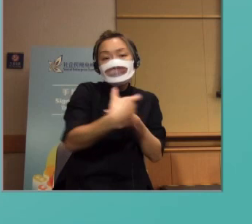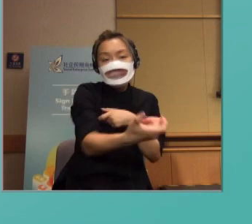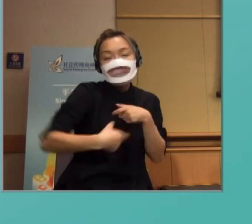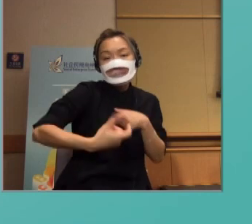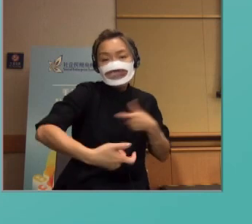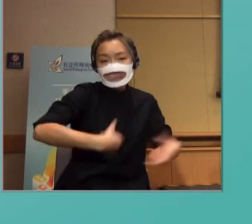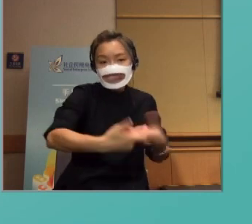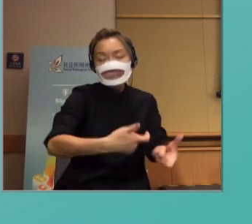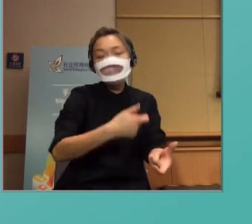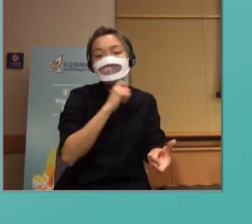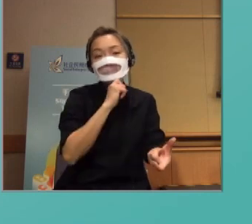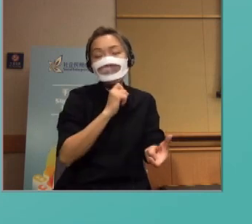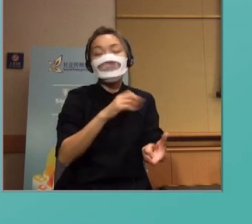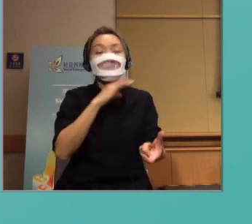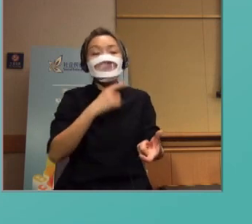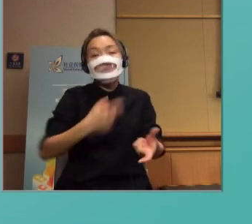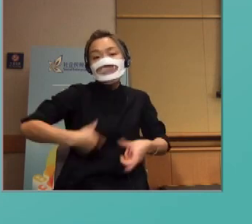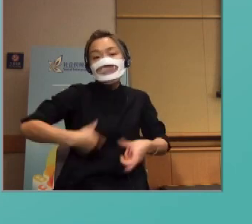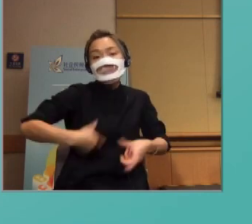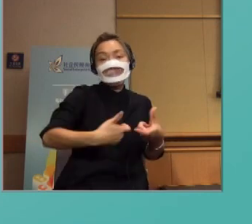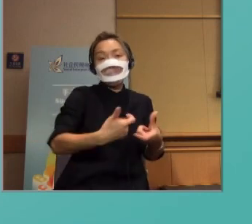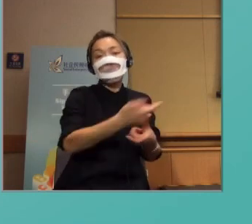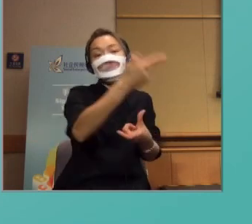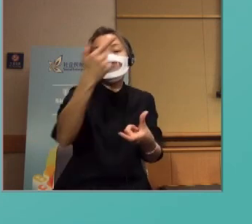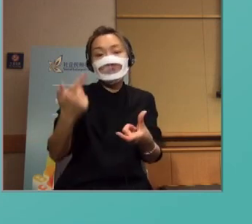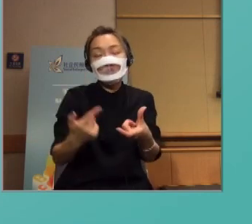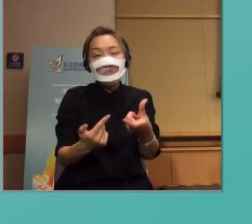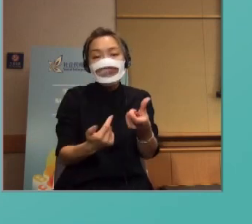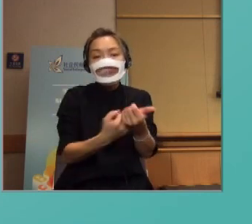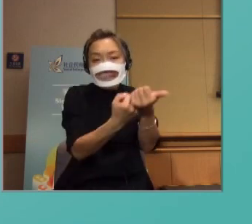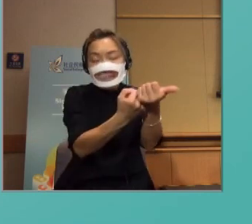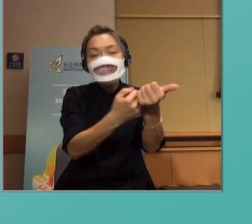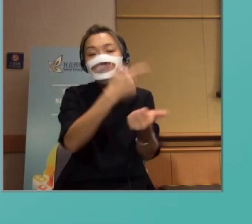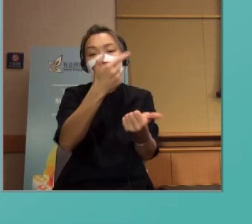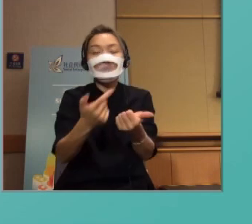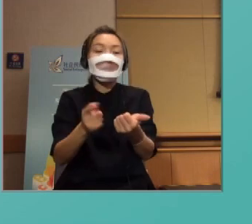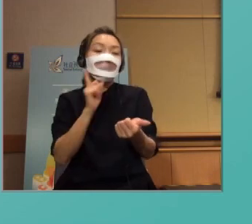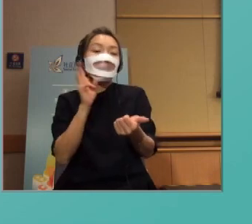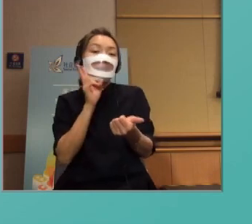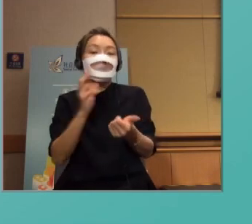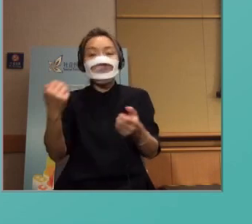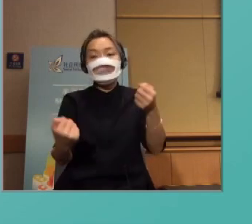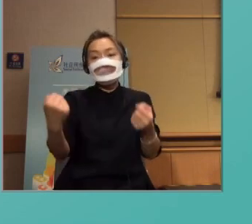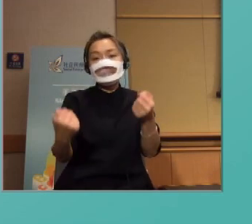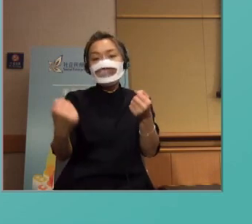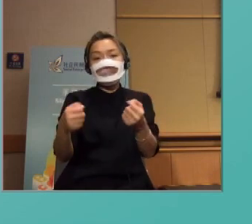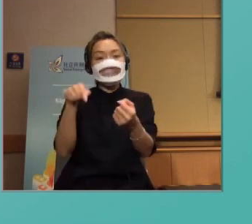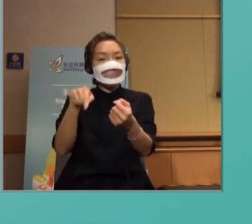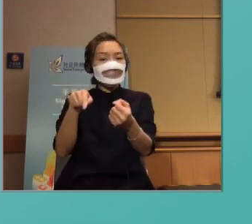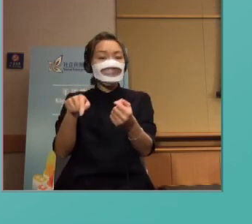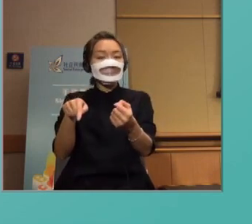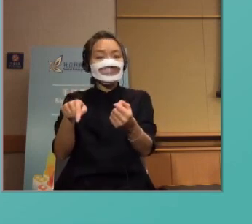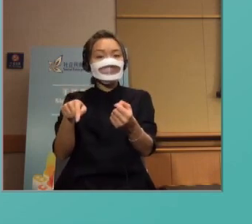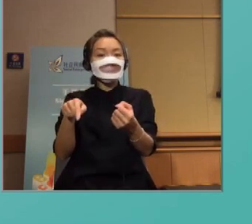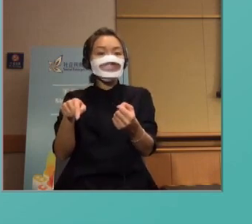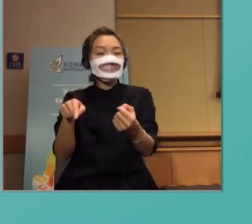Just think about the parallel cars I gave as an example. If the car was only used in the way that it was designed for, 130 years ago, to take you